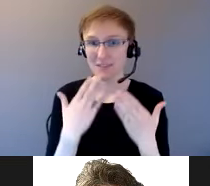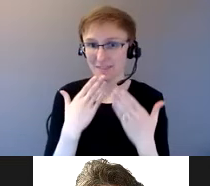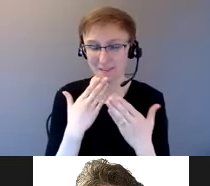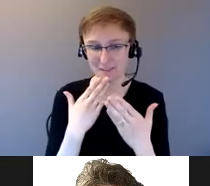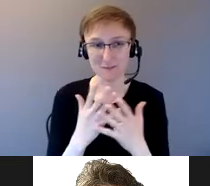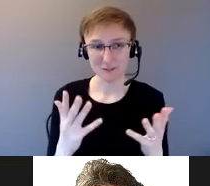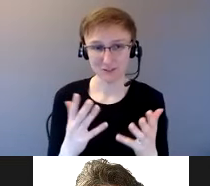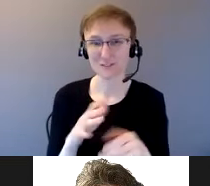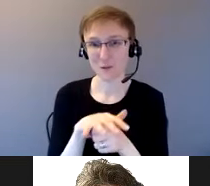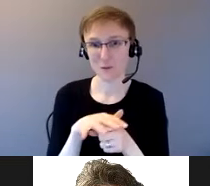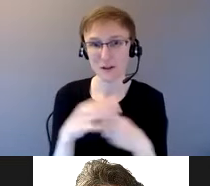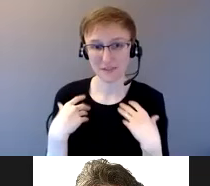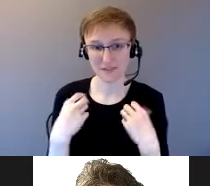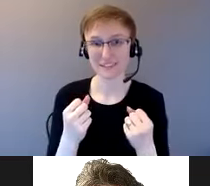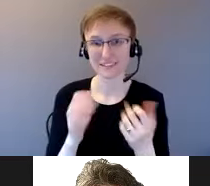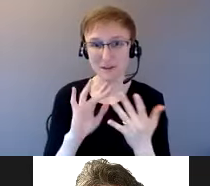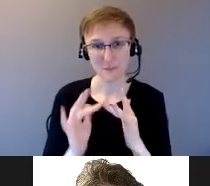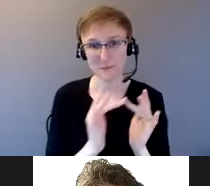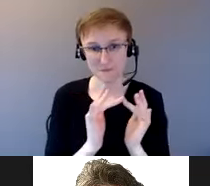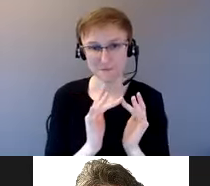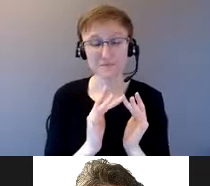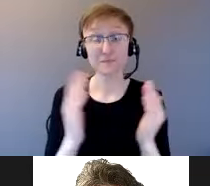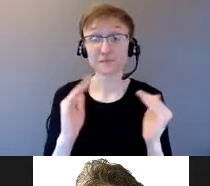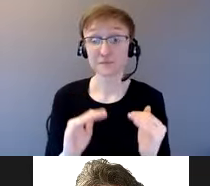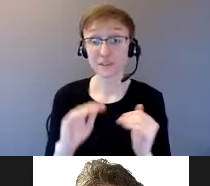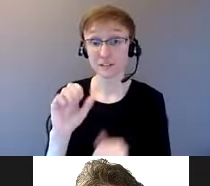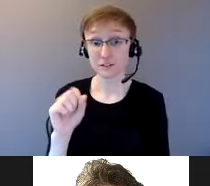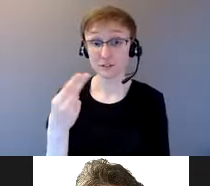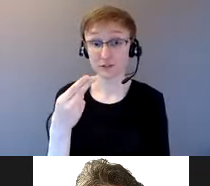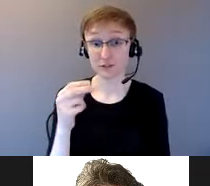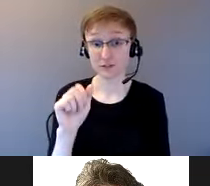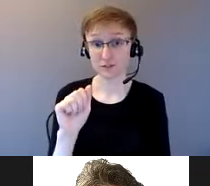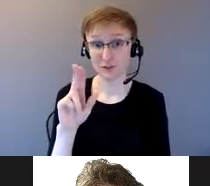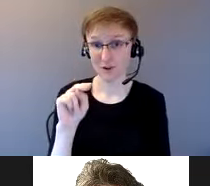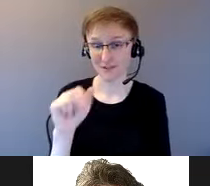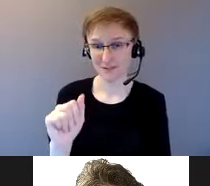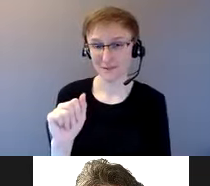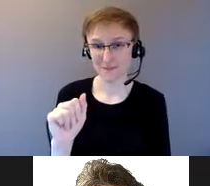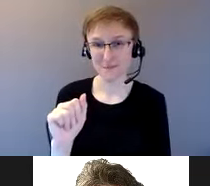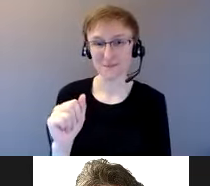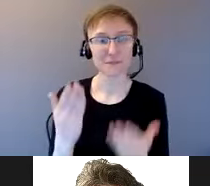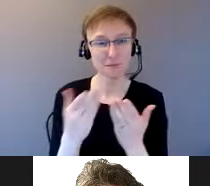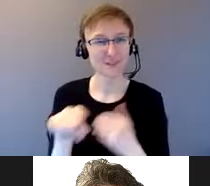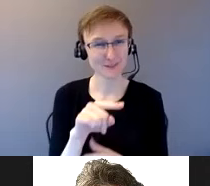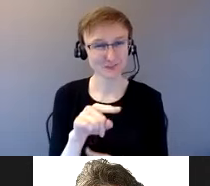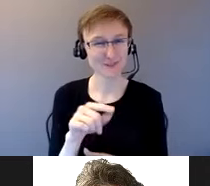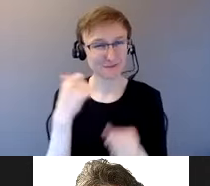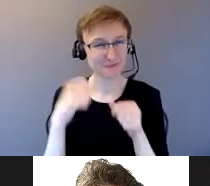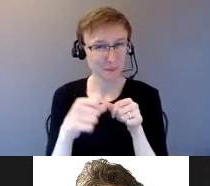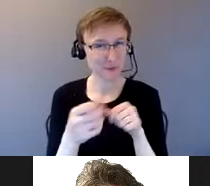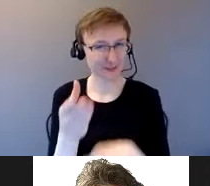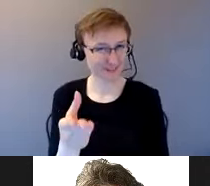much. Next, I'd like to introduce to you Shauna. Some of you may recognize her from a previous webinar